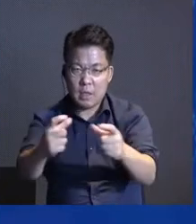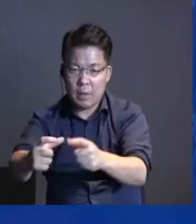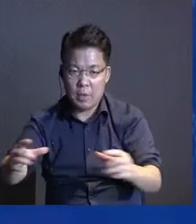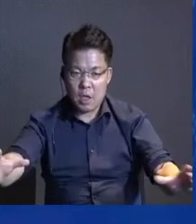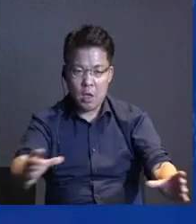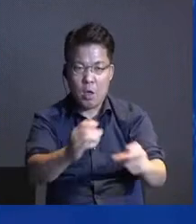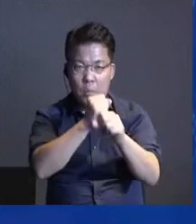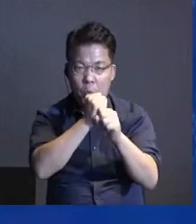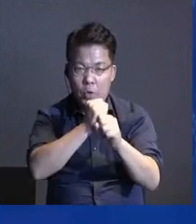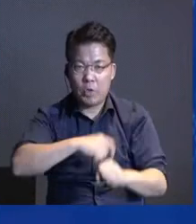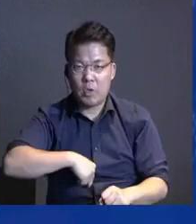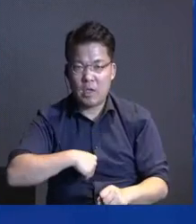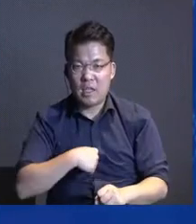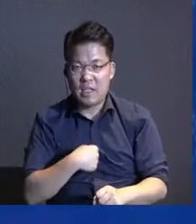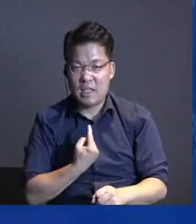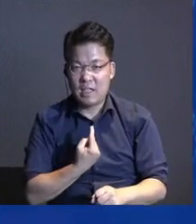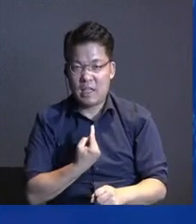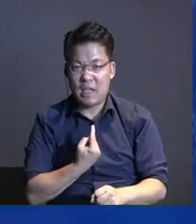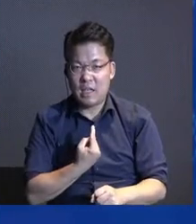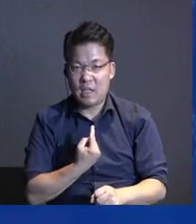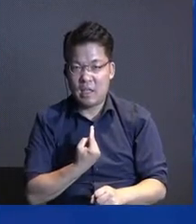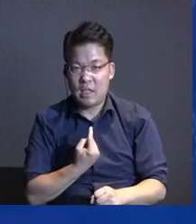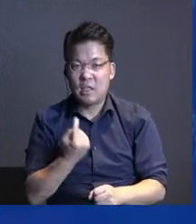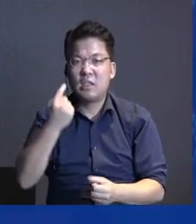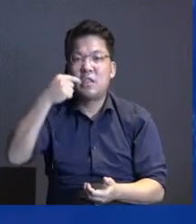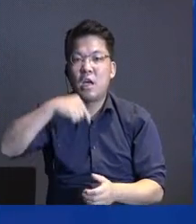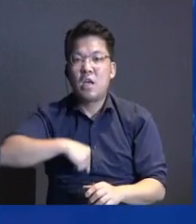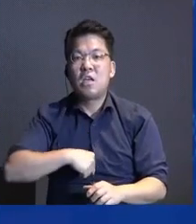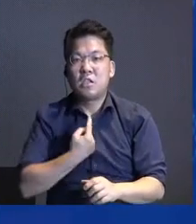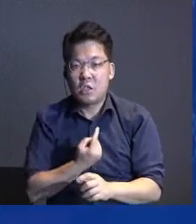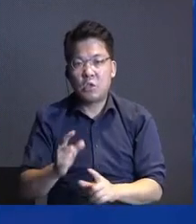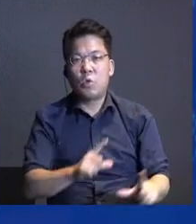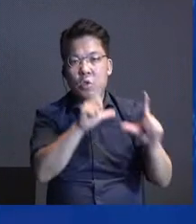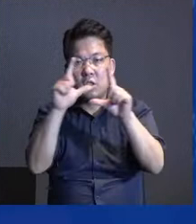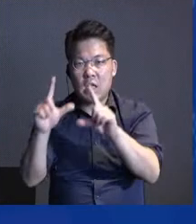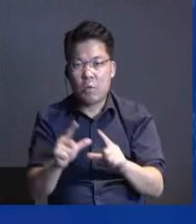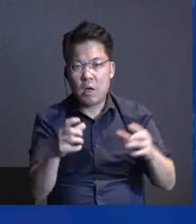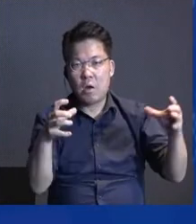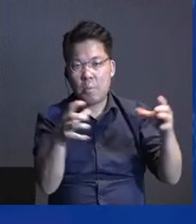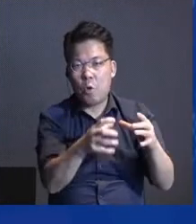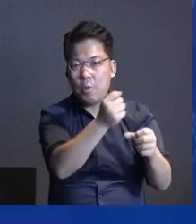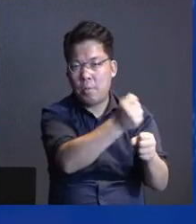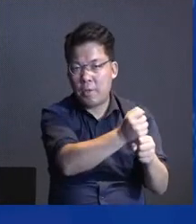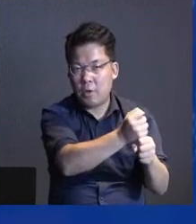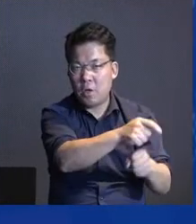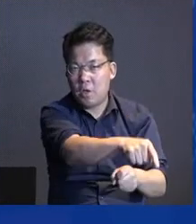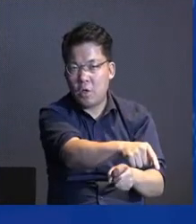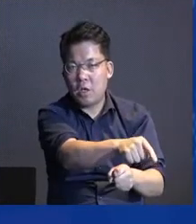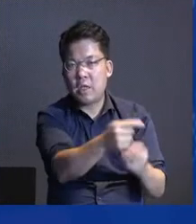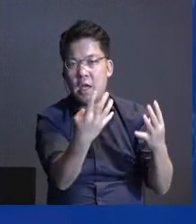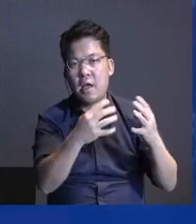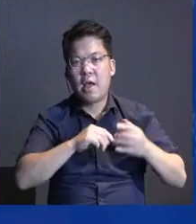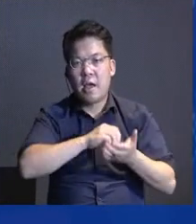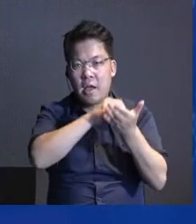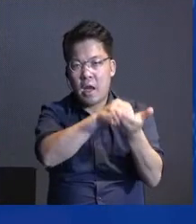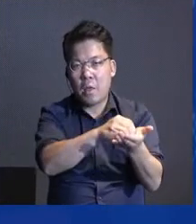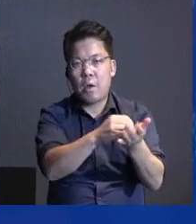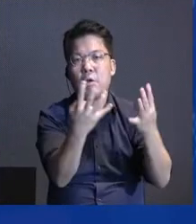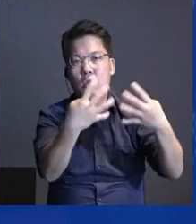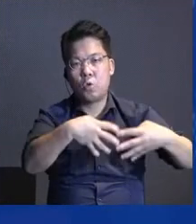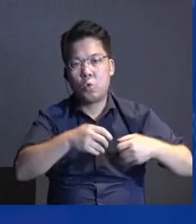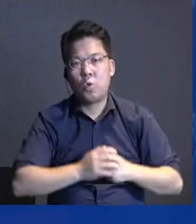Here are qualifications of members. Members are 65 years of age or older who live in a poor